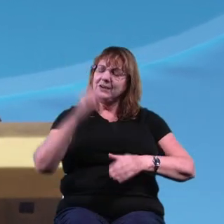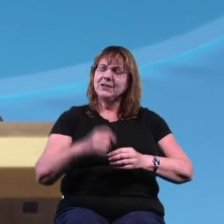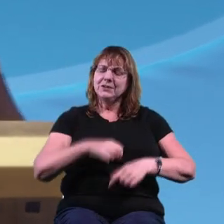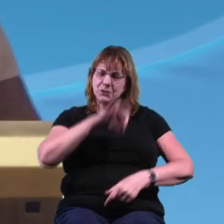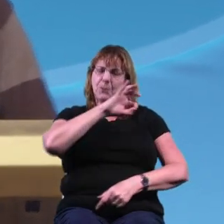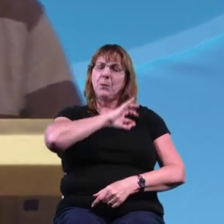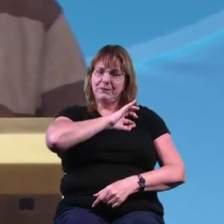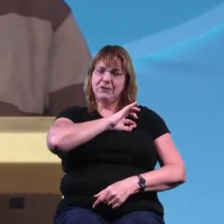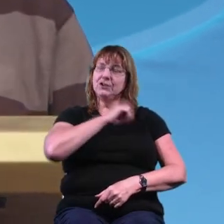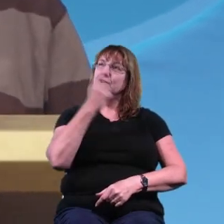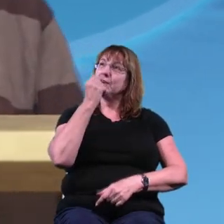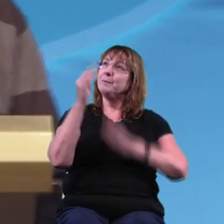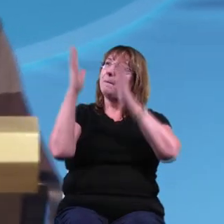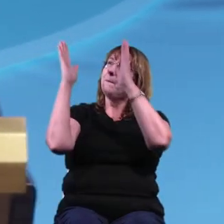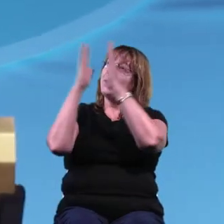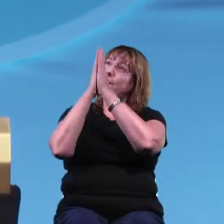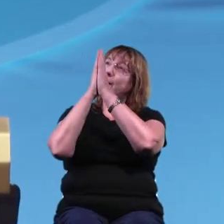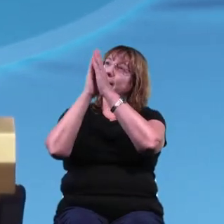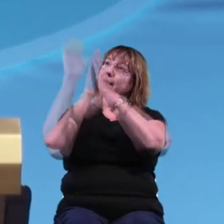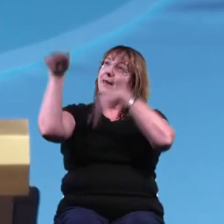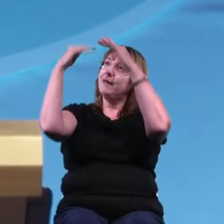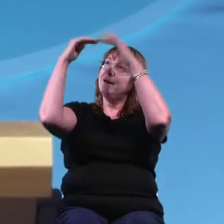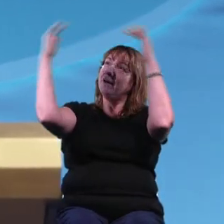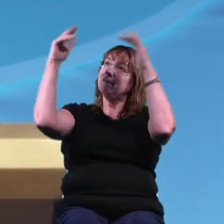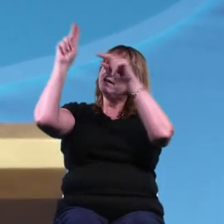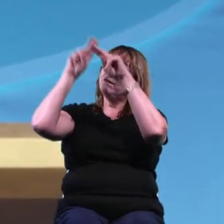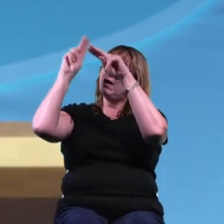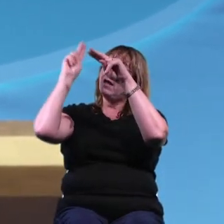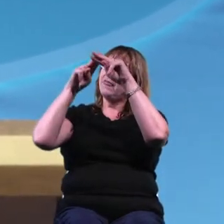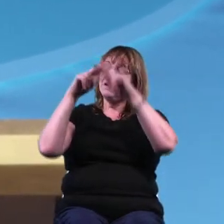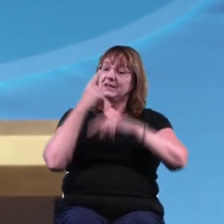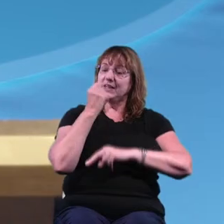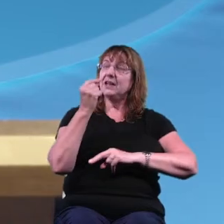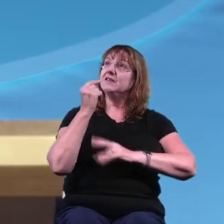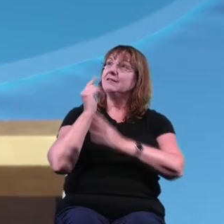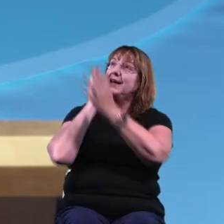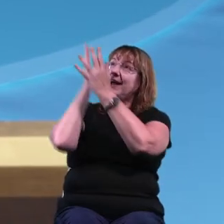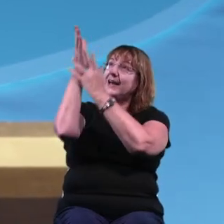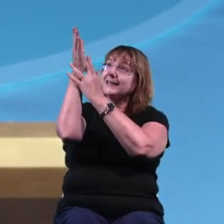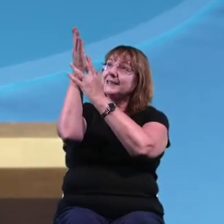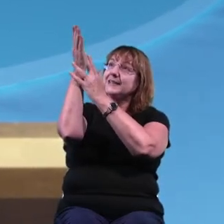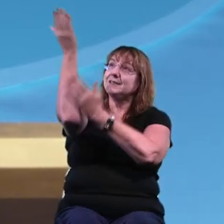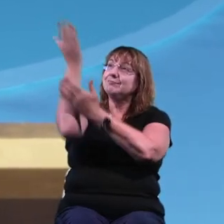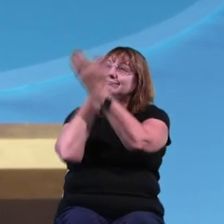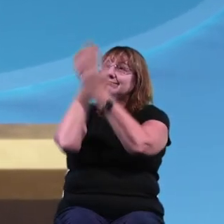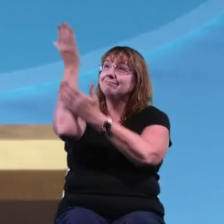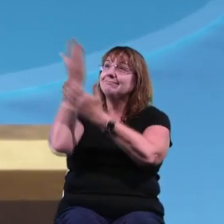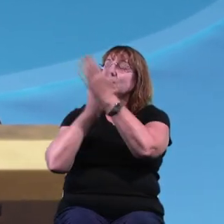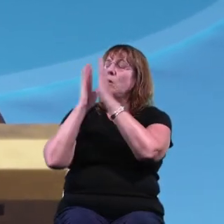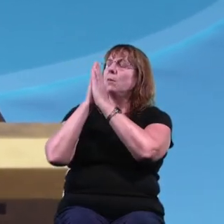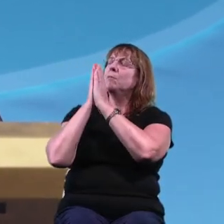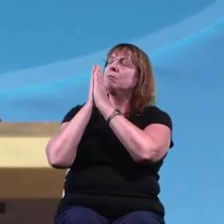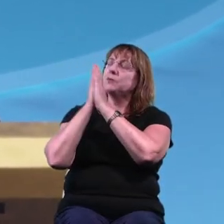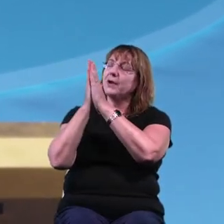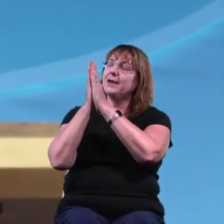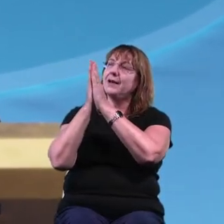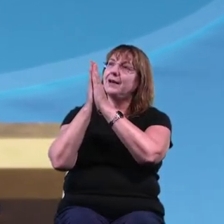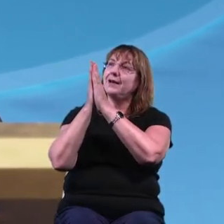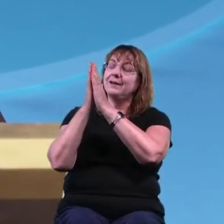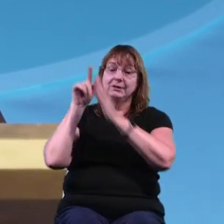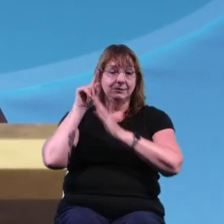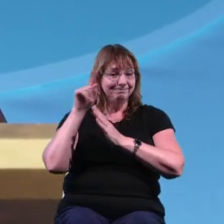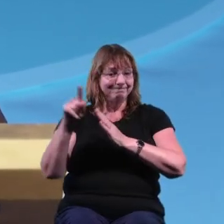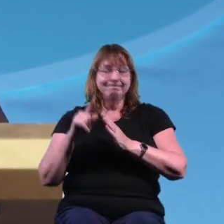we can pray to our Heavenly Father. We have access to Him. He hears us. when we pray. And prayer is an enormous